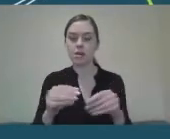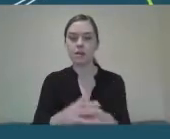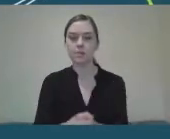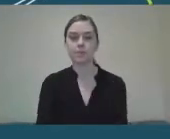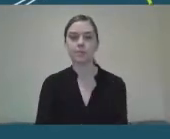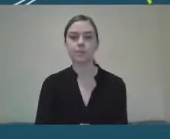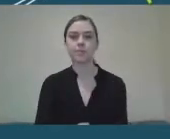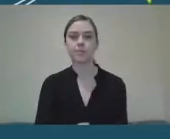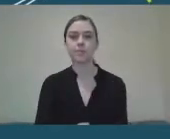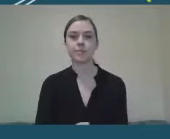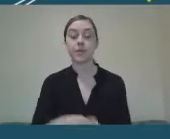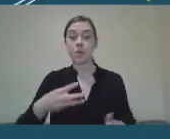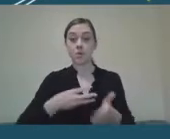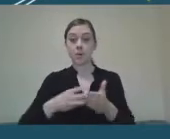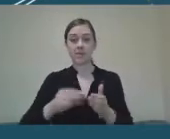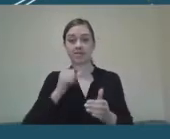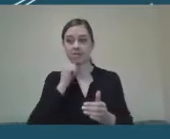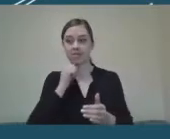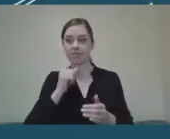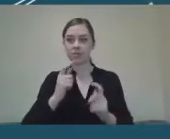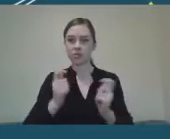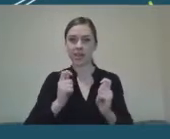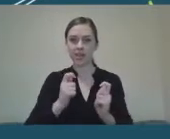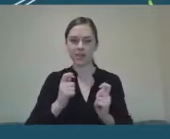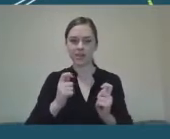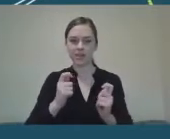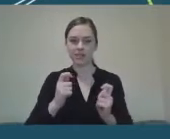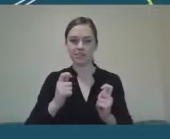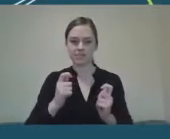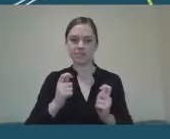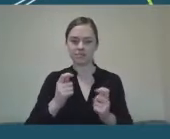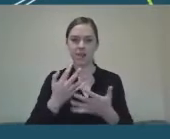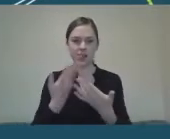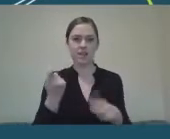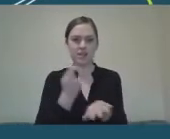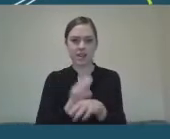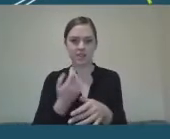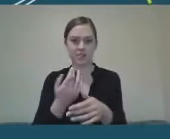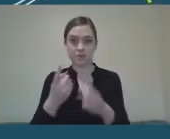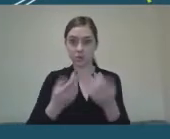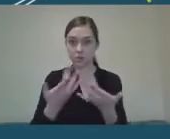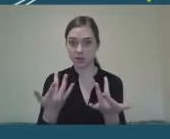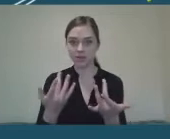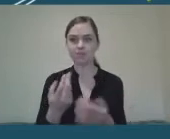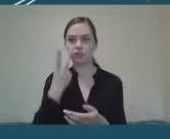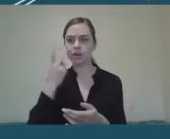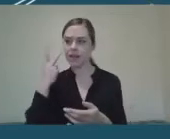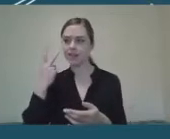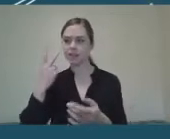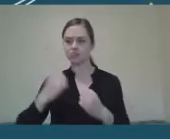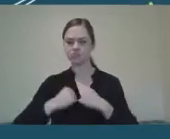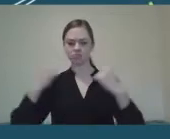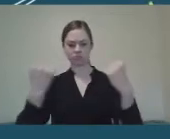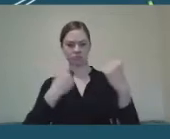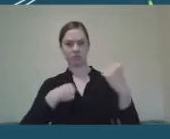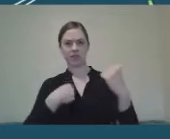Whenever I wasn't training, I spent a lot of lockdown really reflecting on who I am and how far I've come.